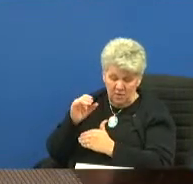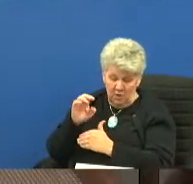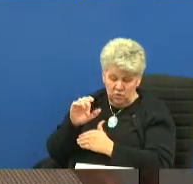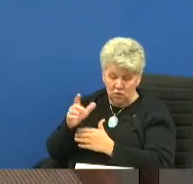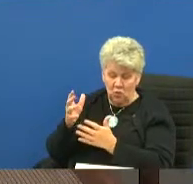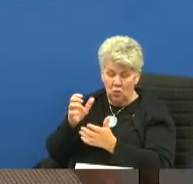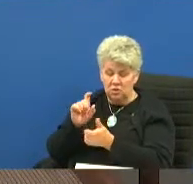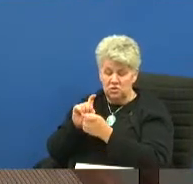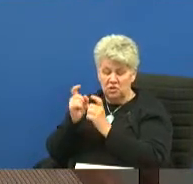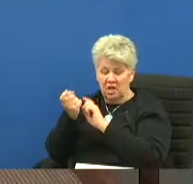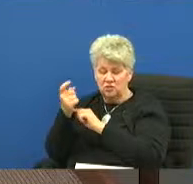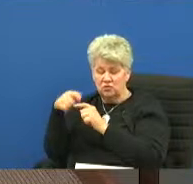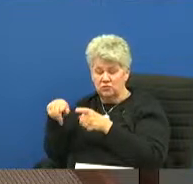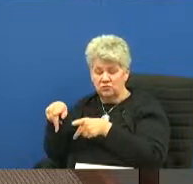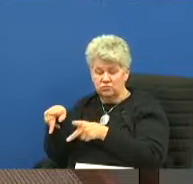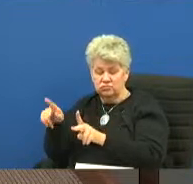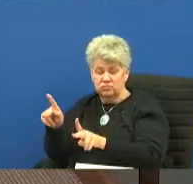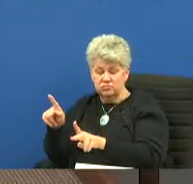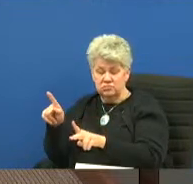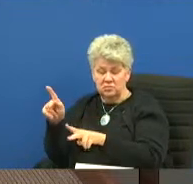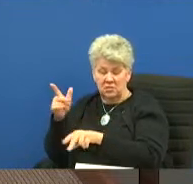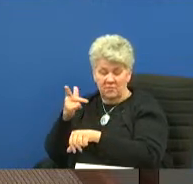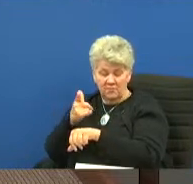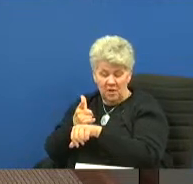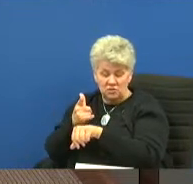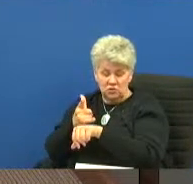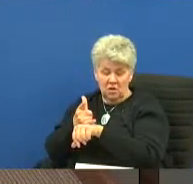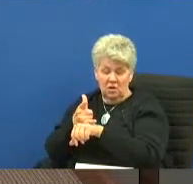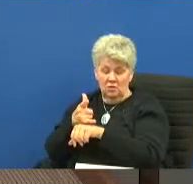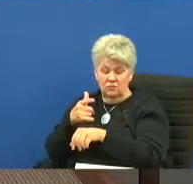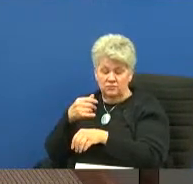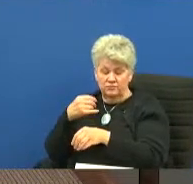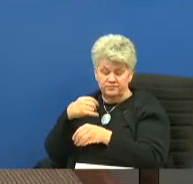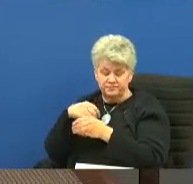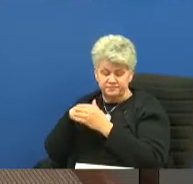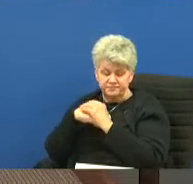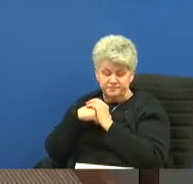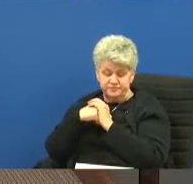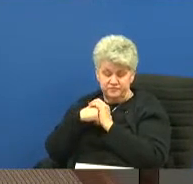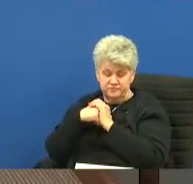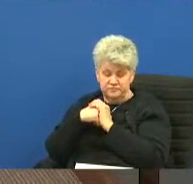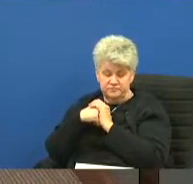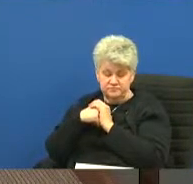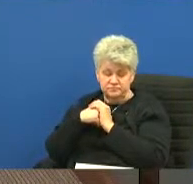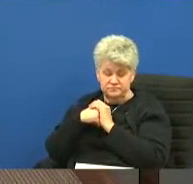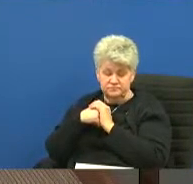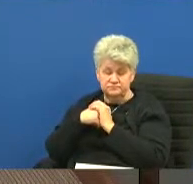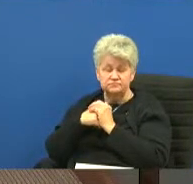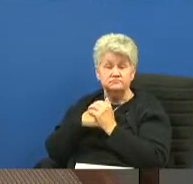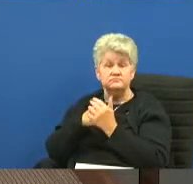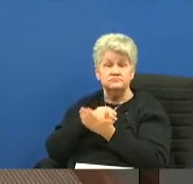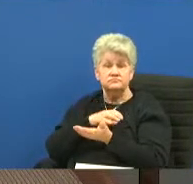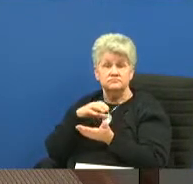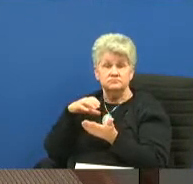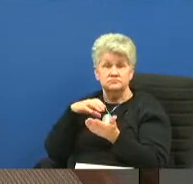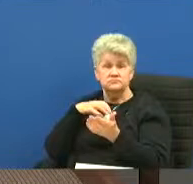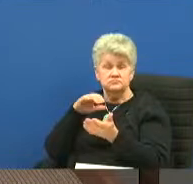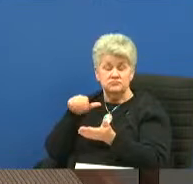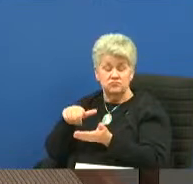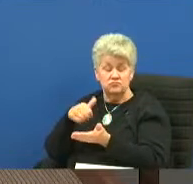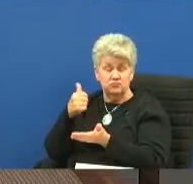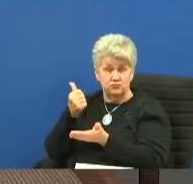5, Hearst. Anyone here wishing to speak on this item? Seeing none, we'll go to council. Motion to